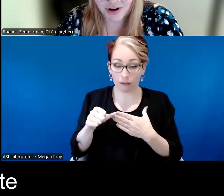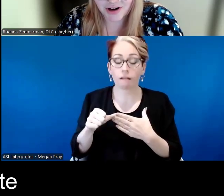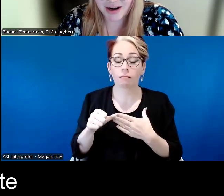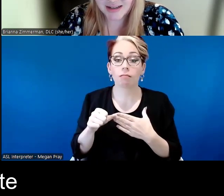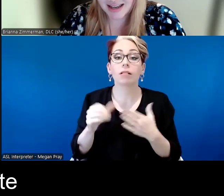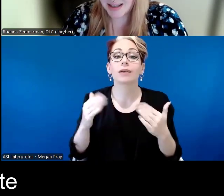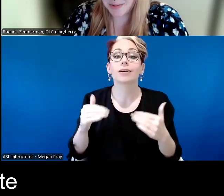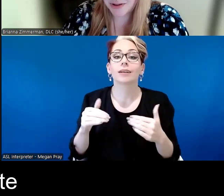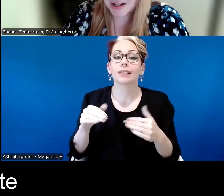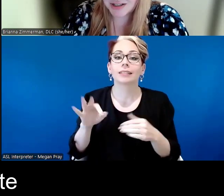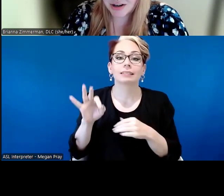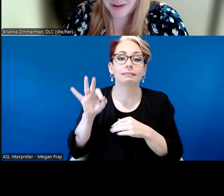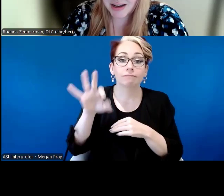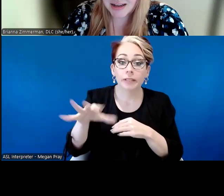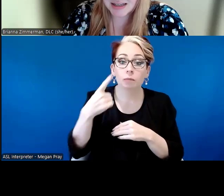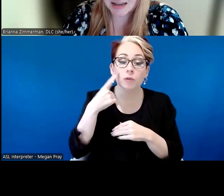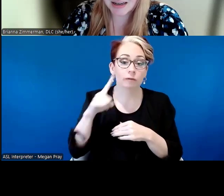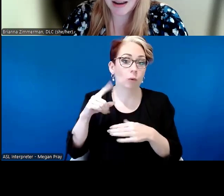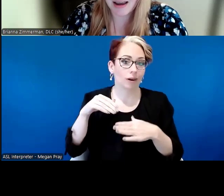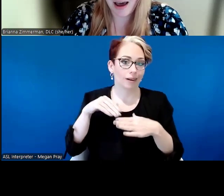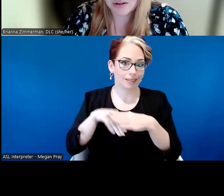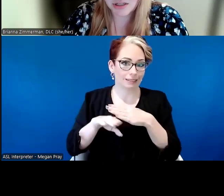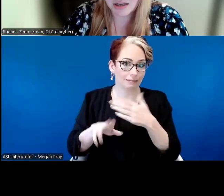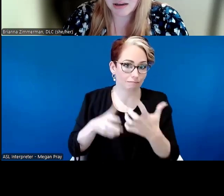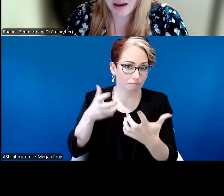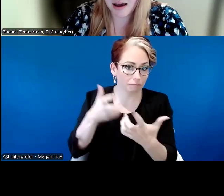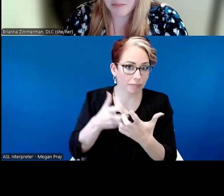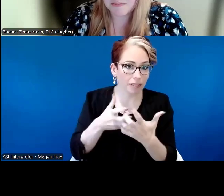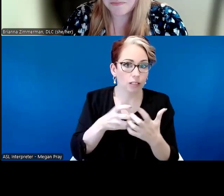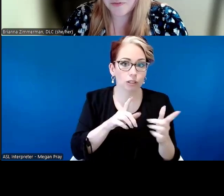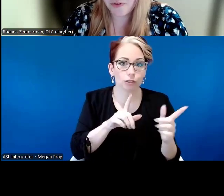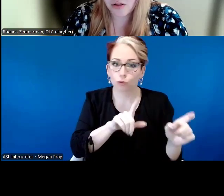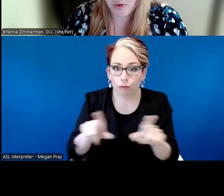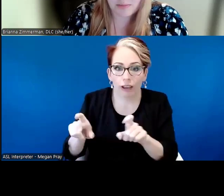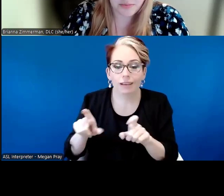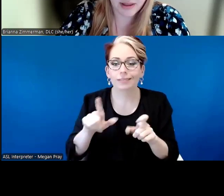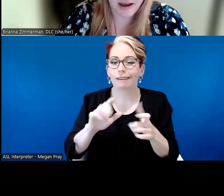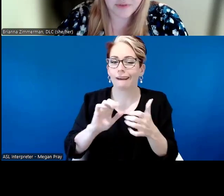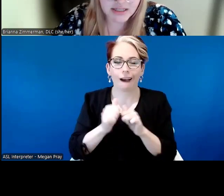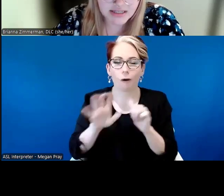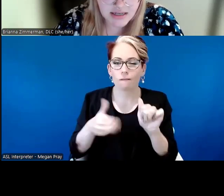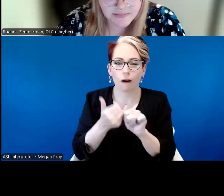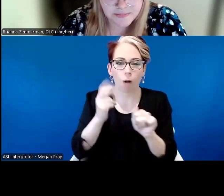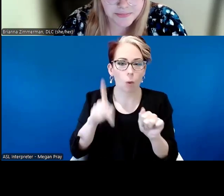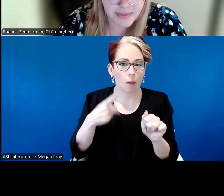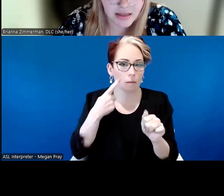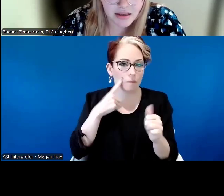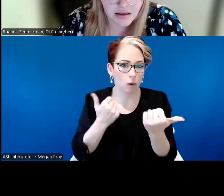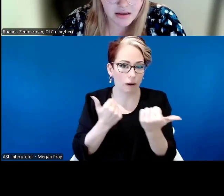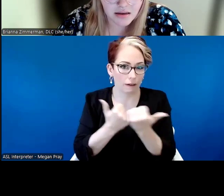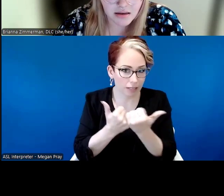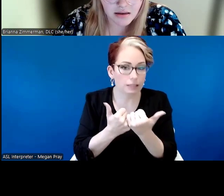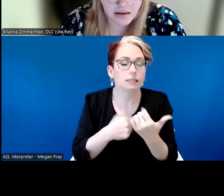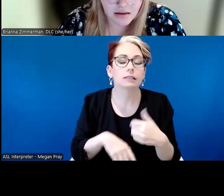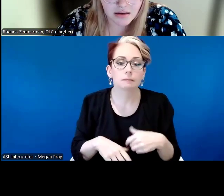tips for accessibility surveys and how to follow up with advocacy,